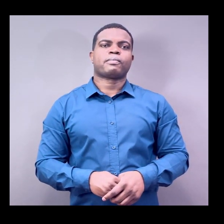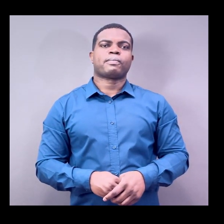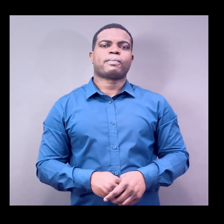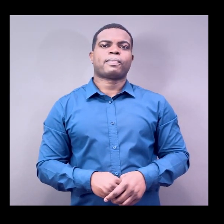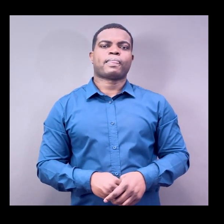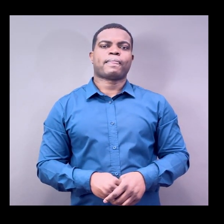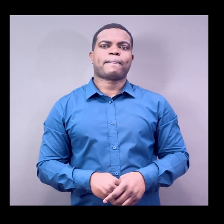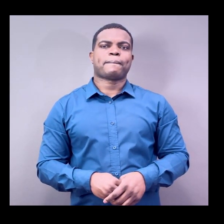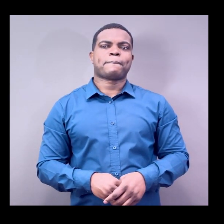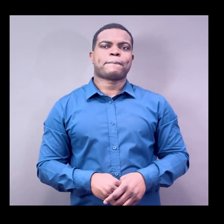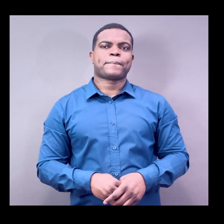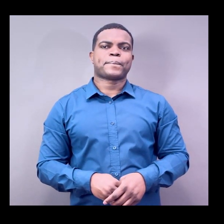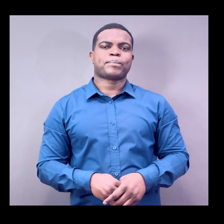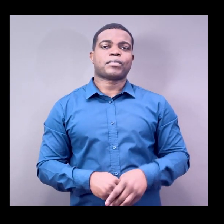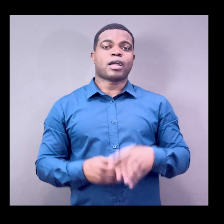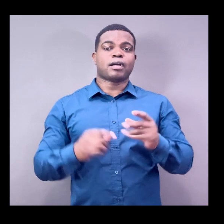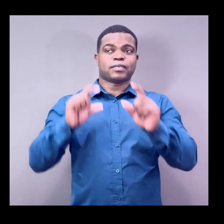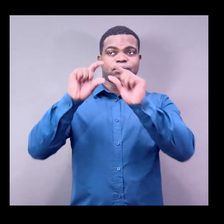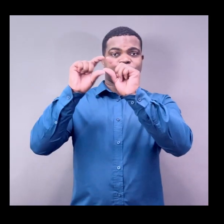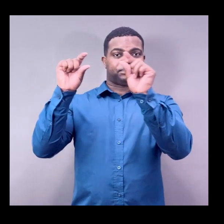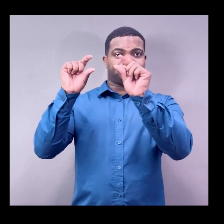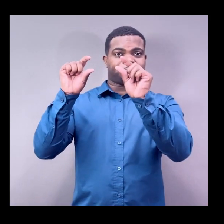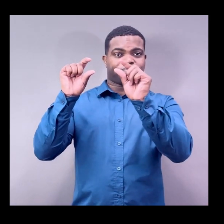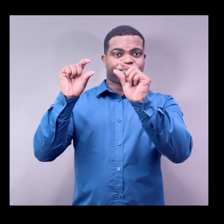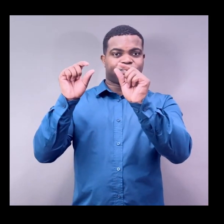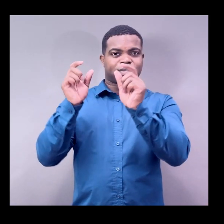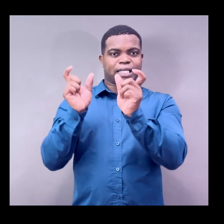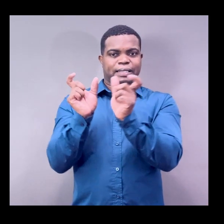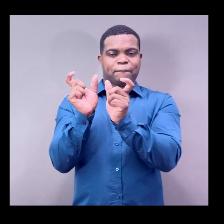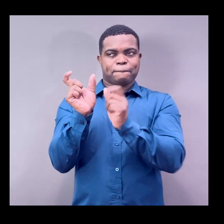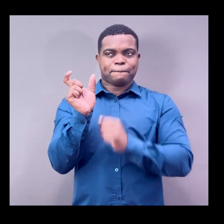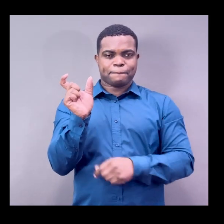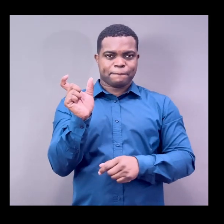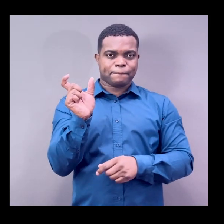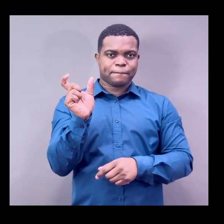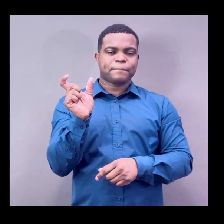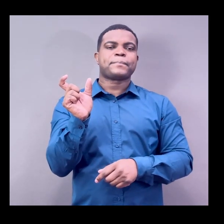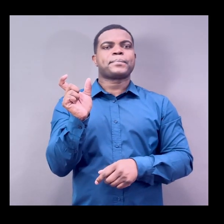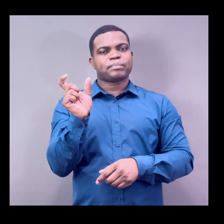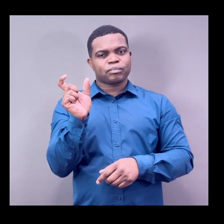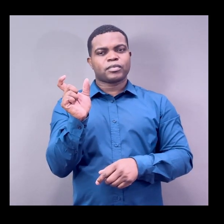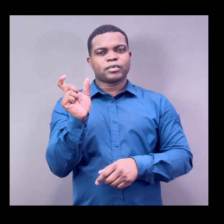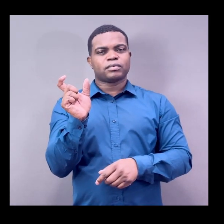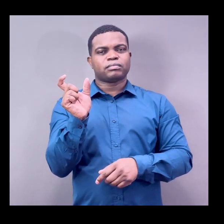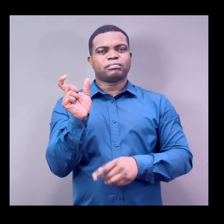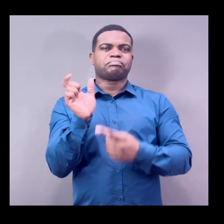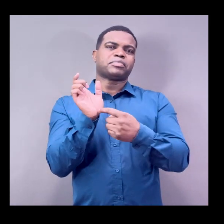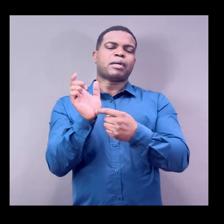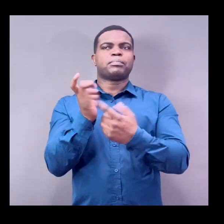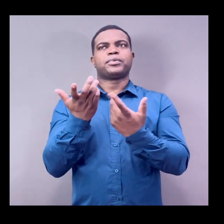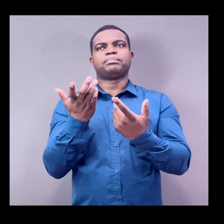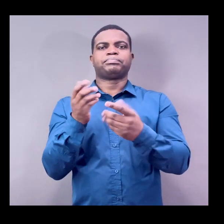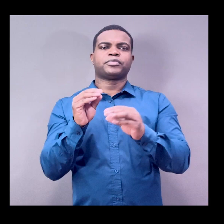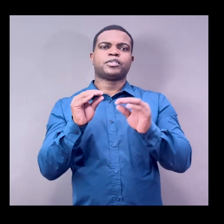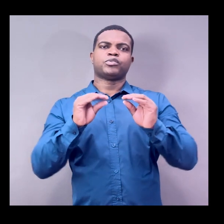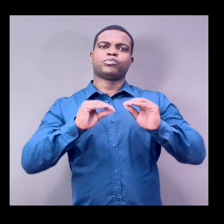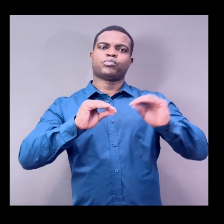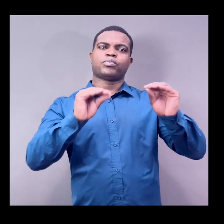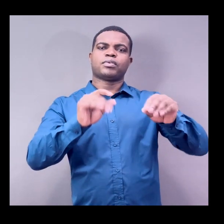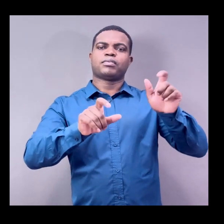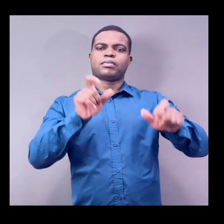the item, the unit of the item. Okay, so for example,